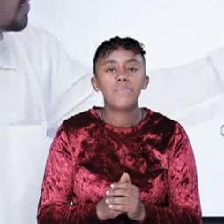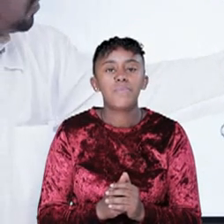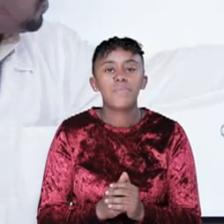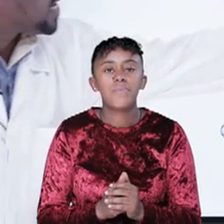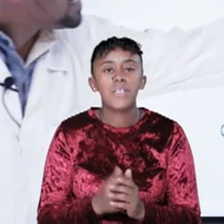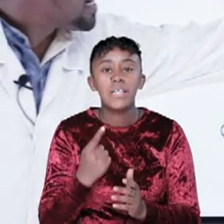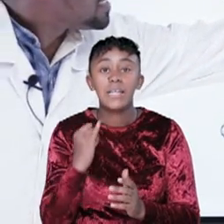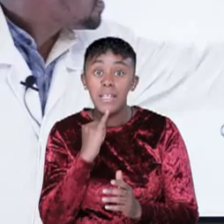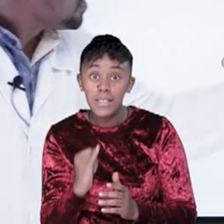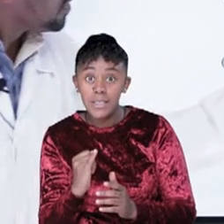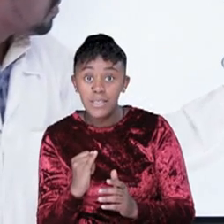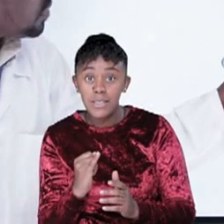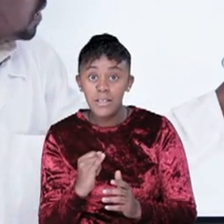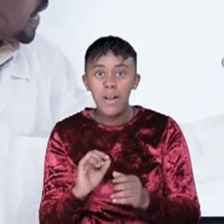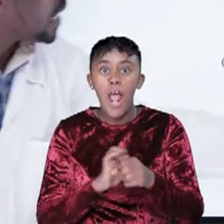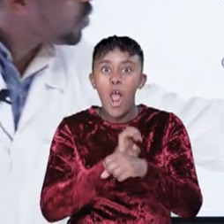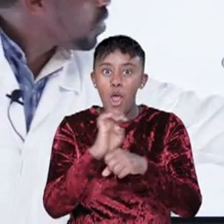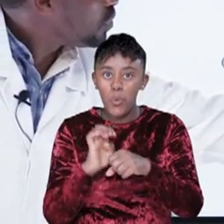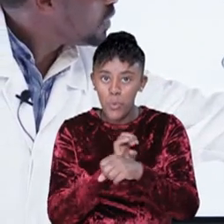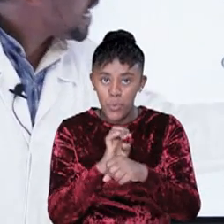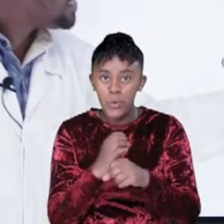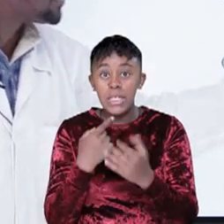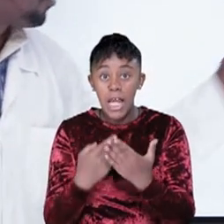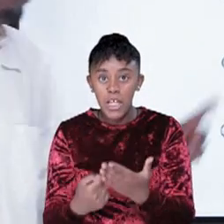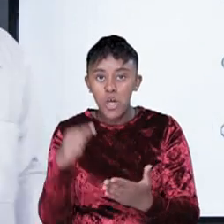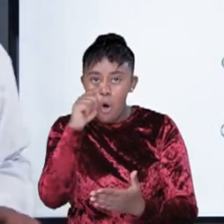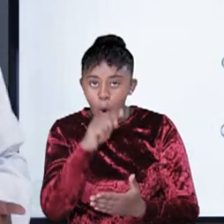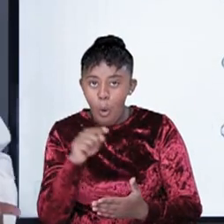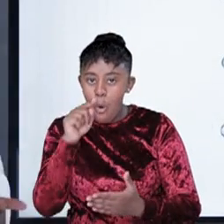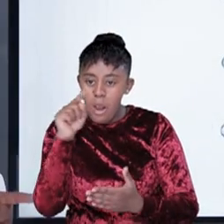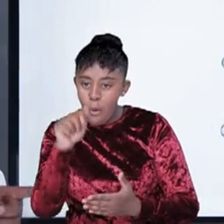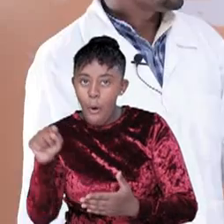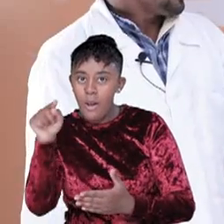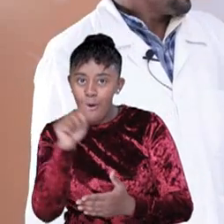Here is where there is electron, there is a hole.